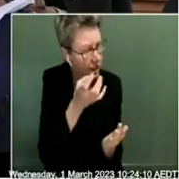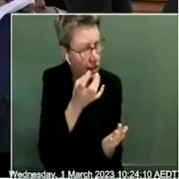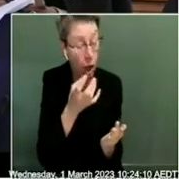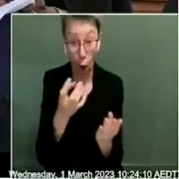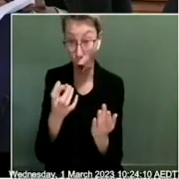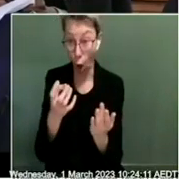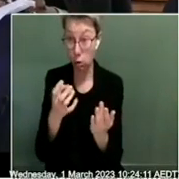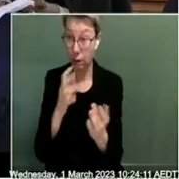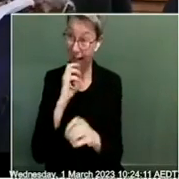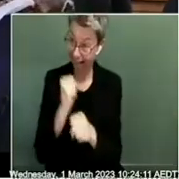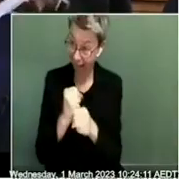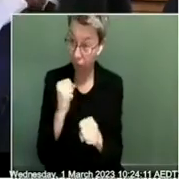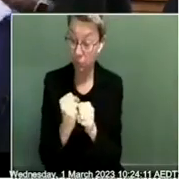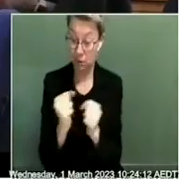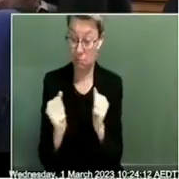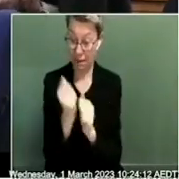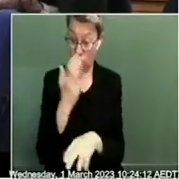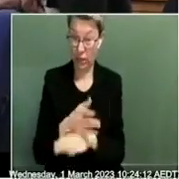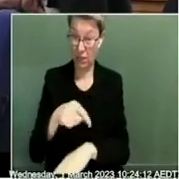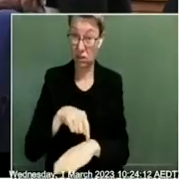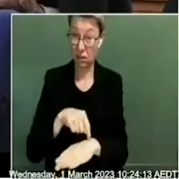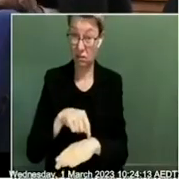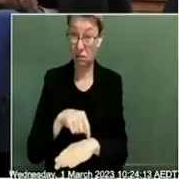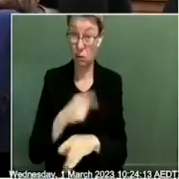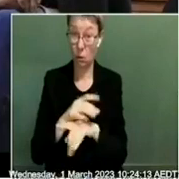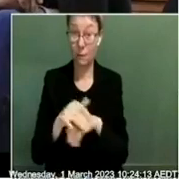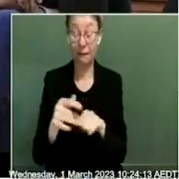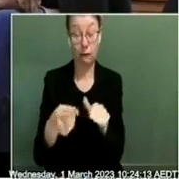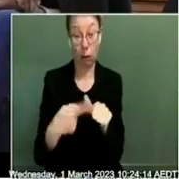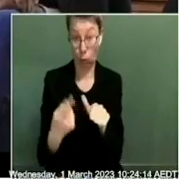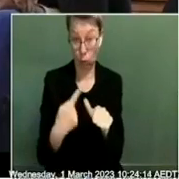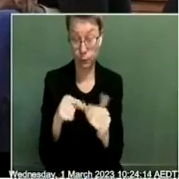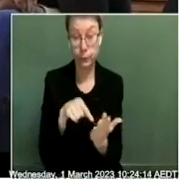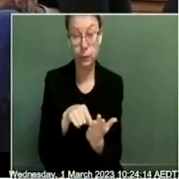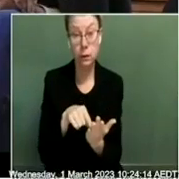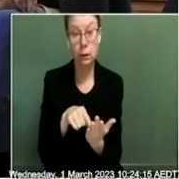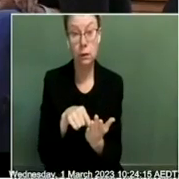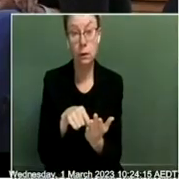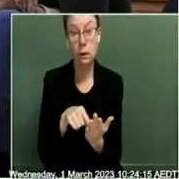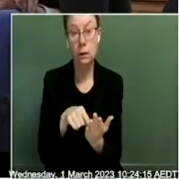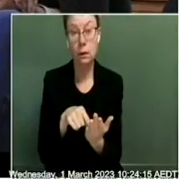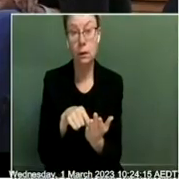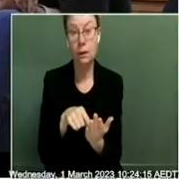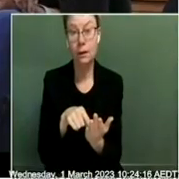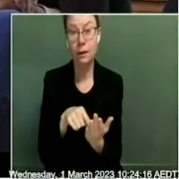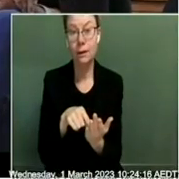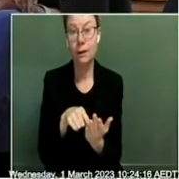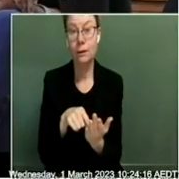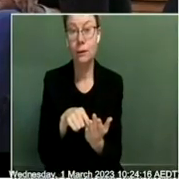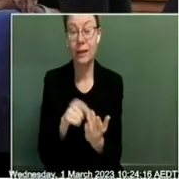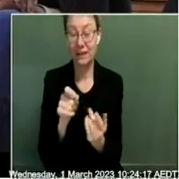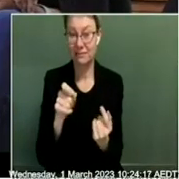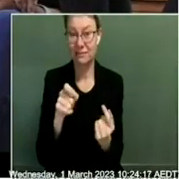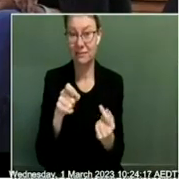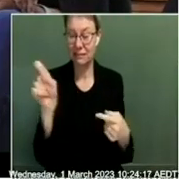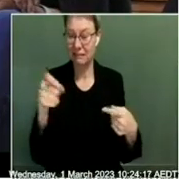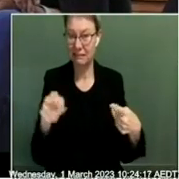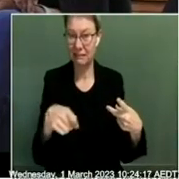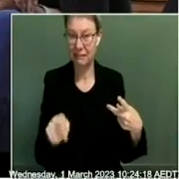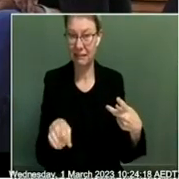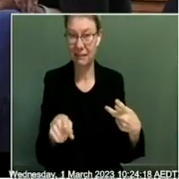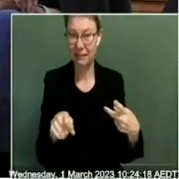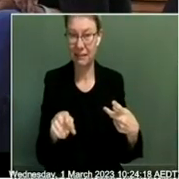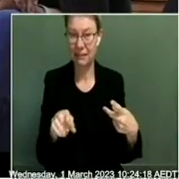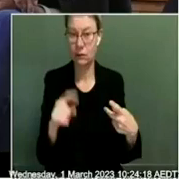about alcohol use. And you had those options as a government worker or a police officer, whoever you